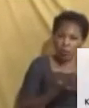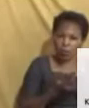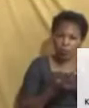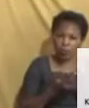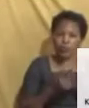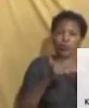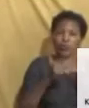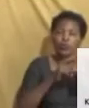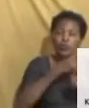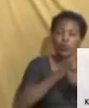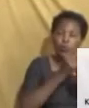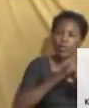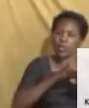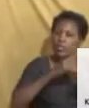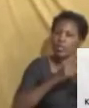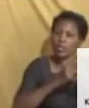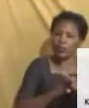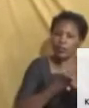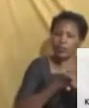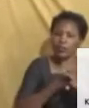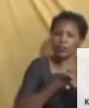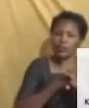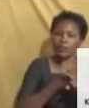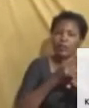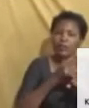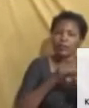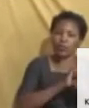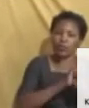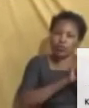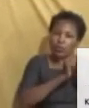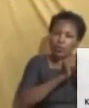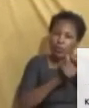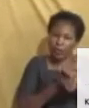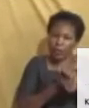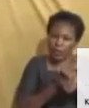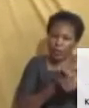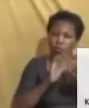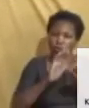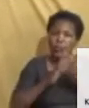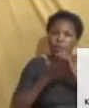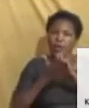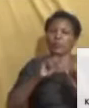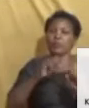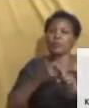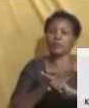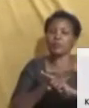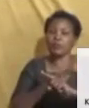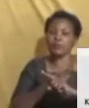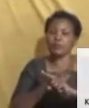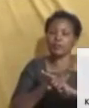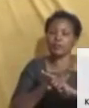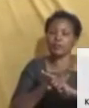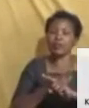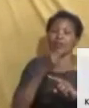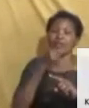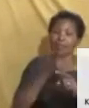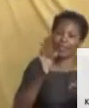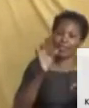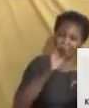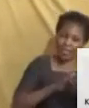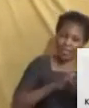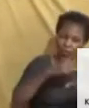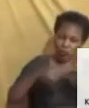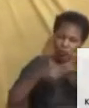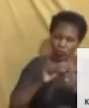to make different, to modify, to become different. It proceeds to define